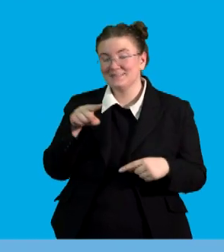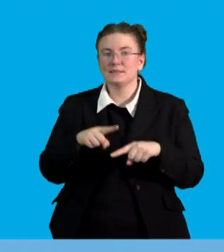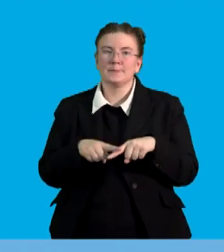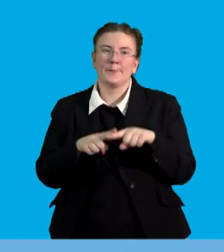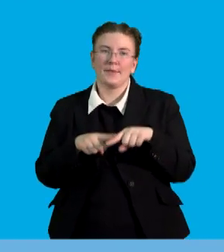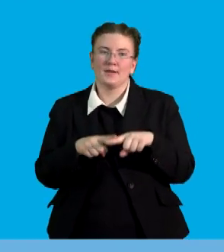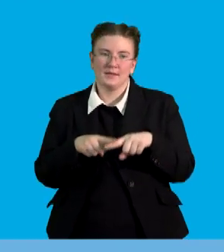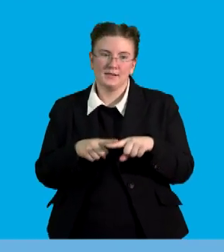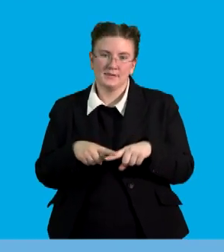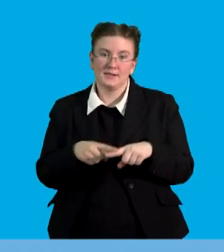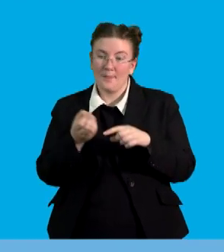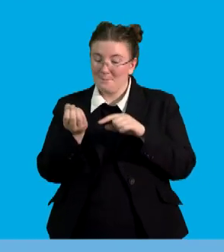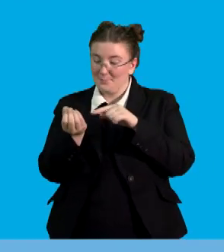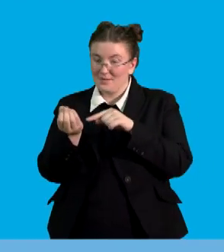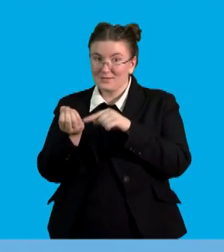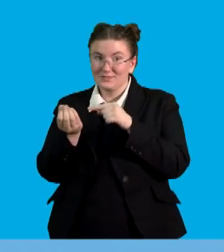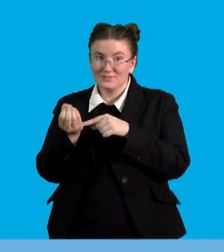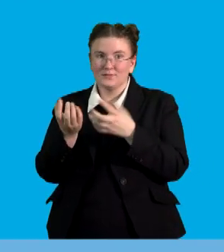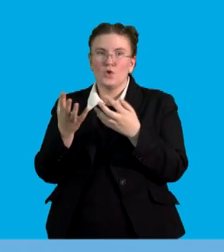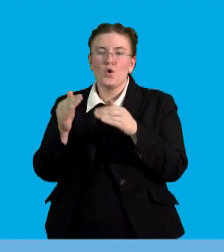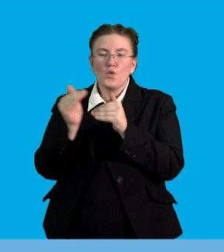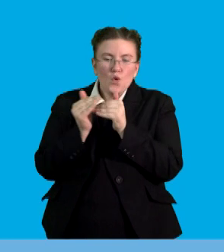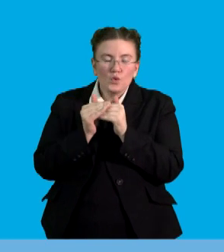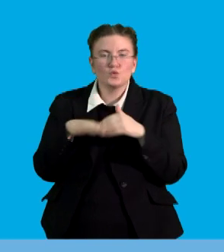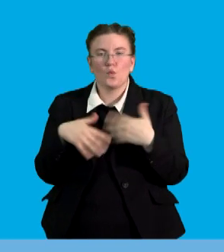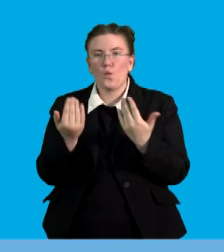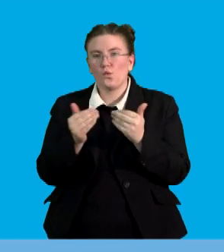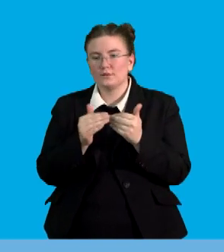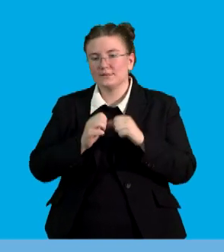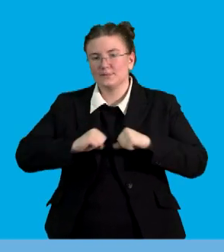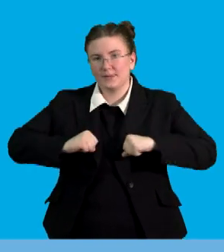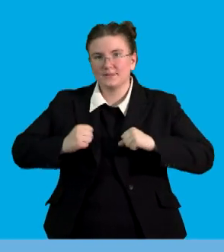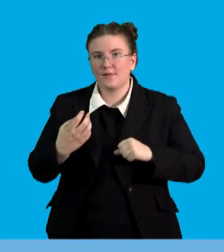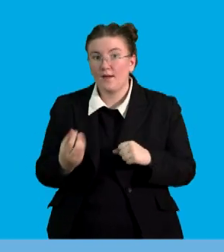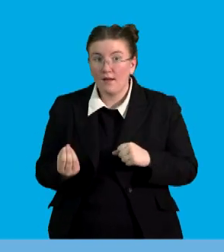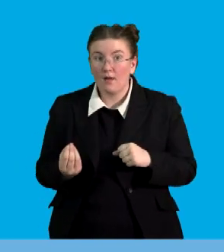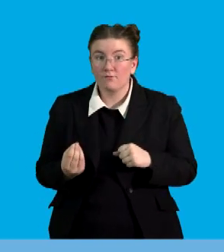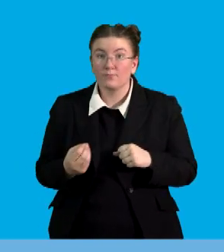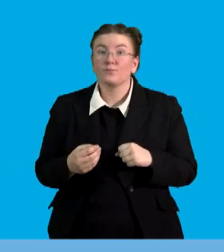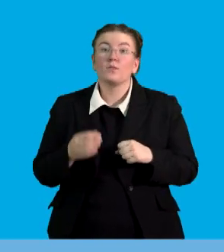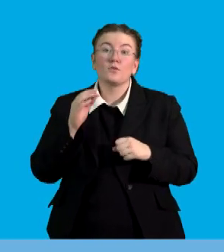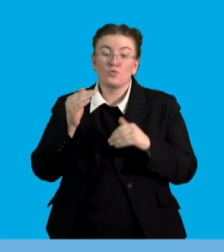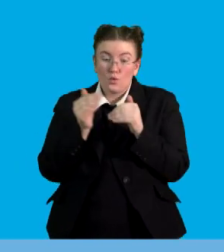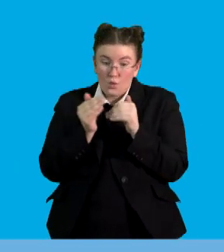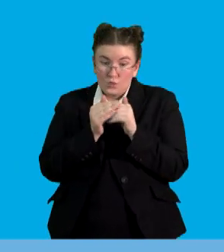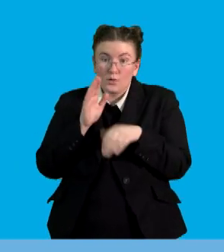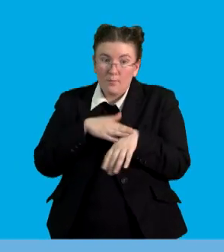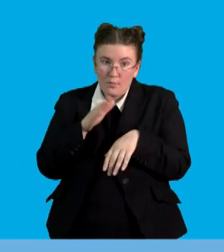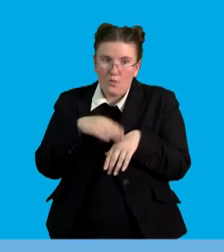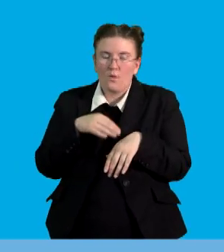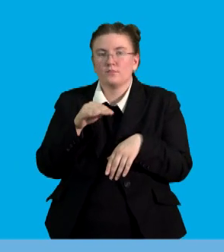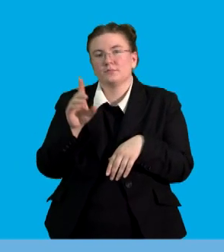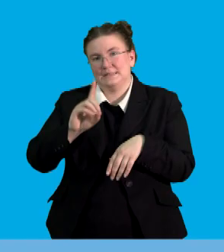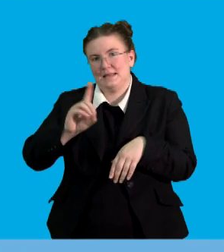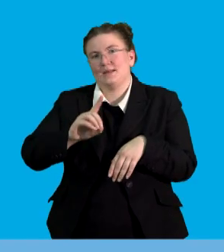depends on how tightly packed the particles inside the material are. So the more tightly packed they are, the more dense we